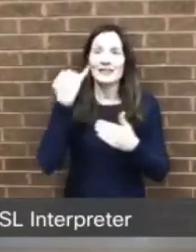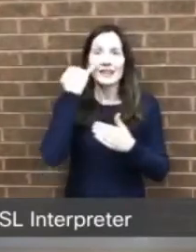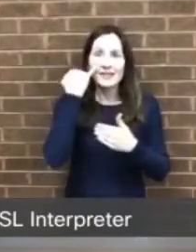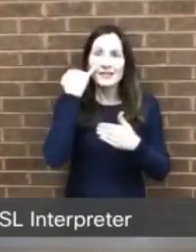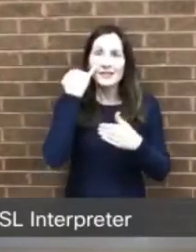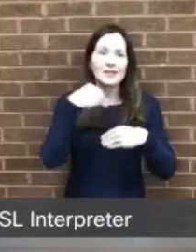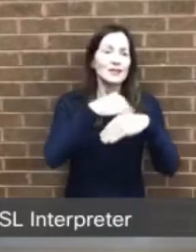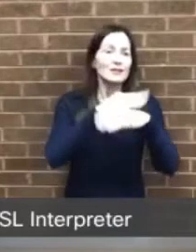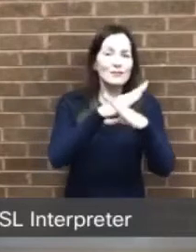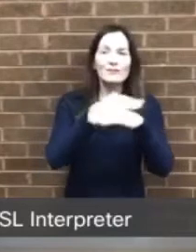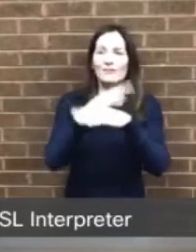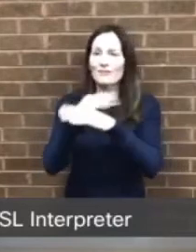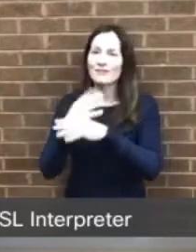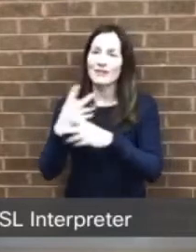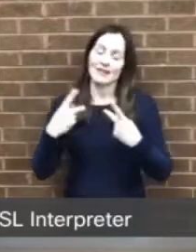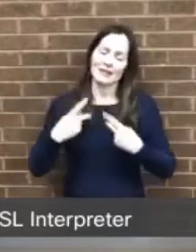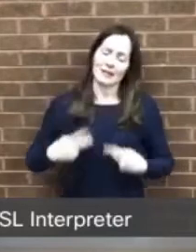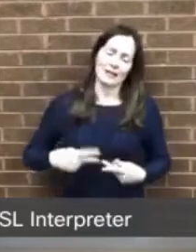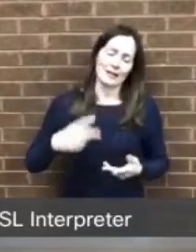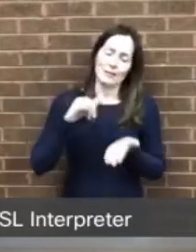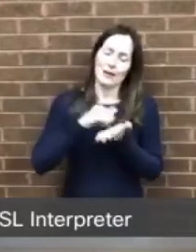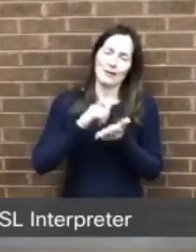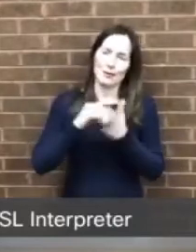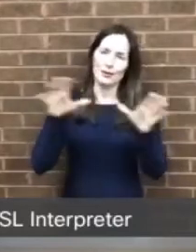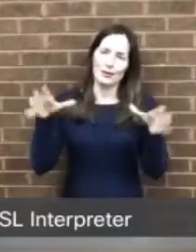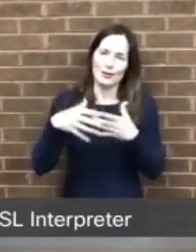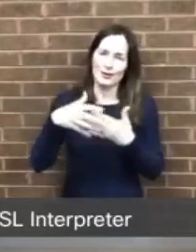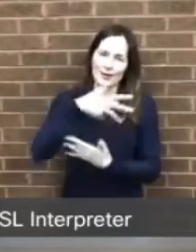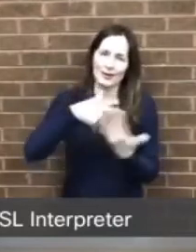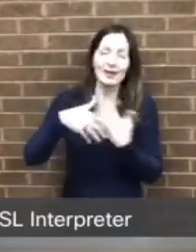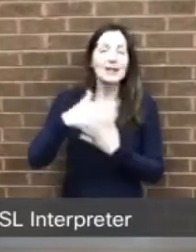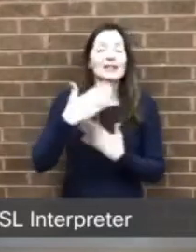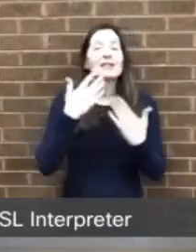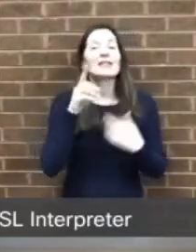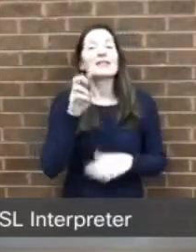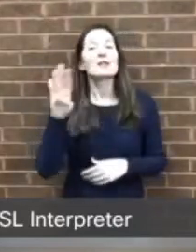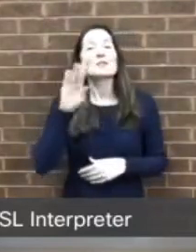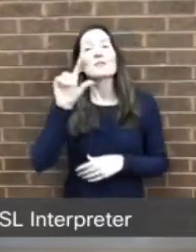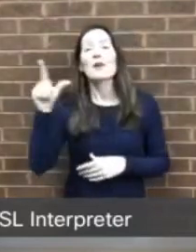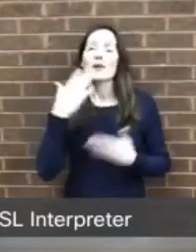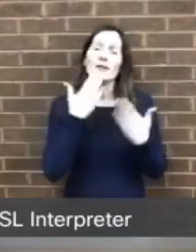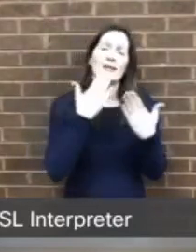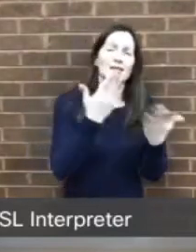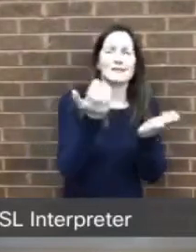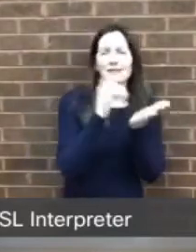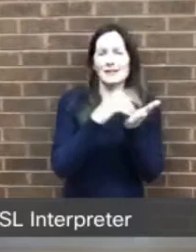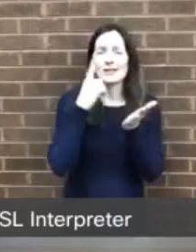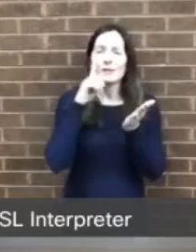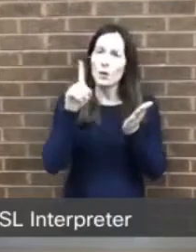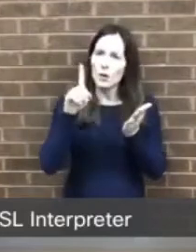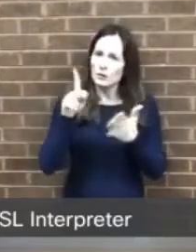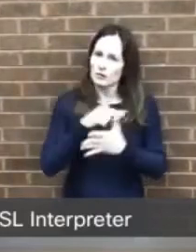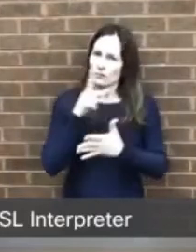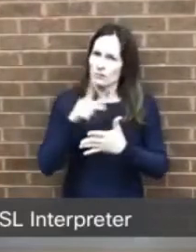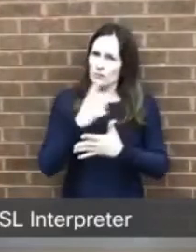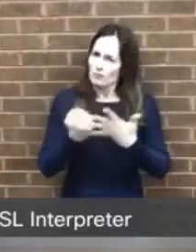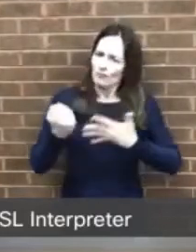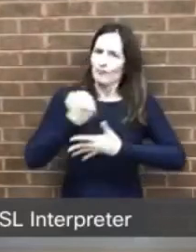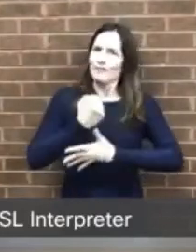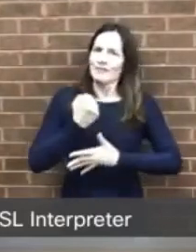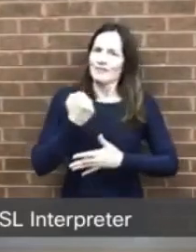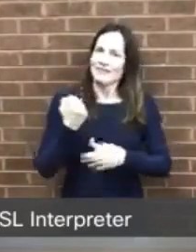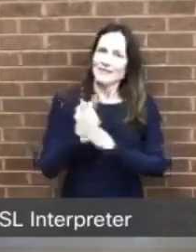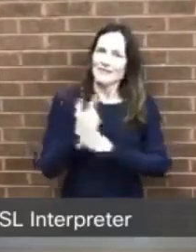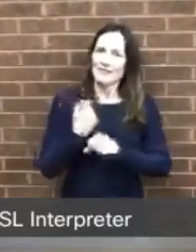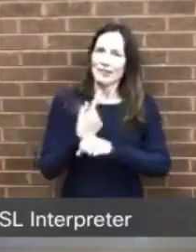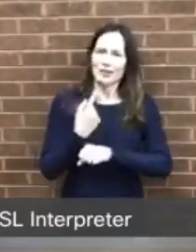impossible. Dr. Ball, thank you again for making this a priority each year and for your constant work